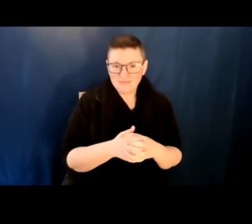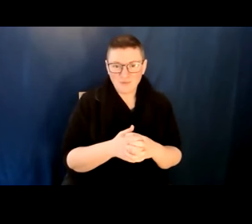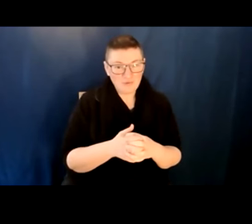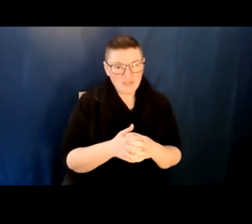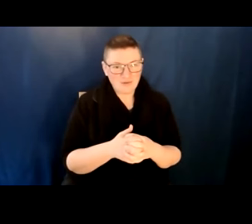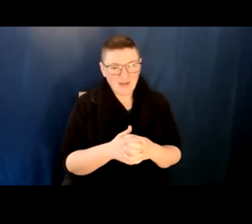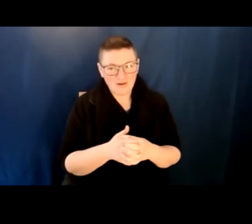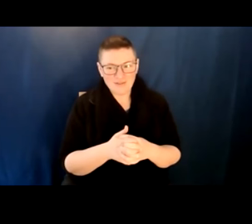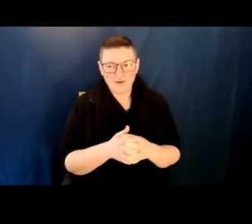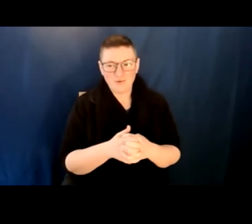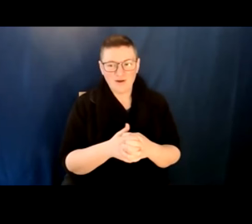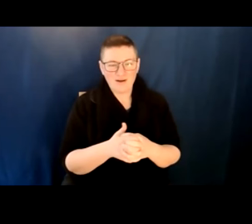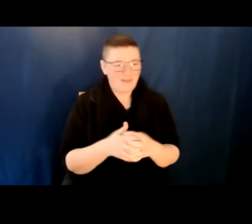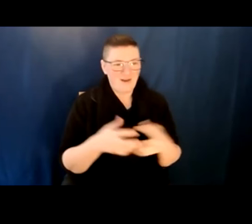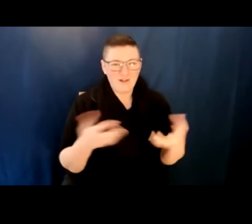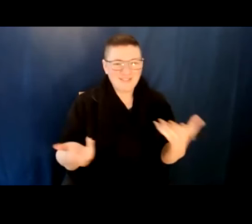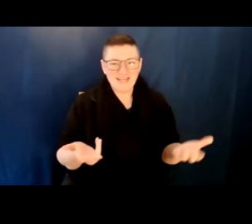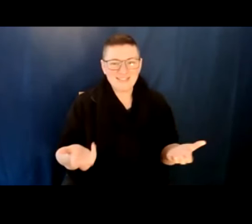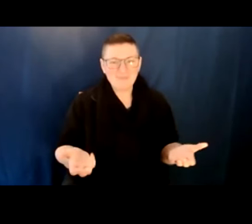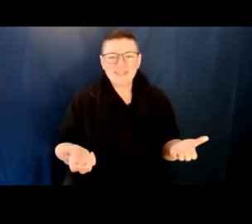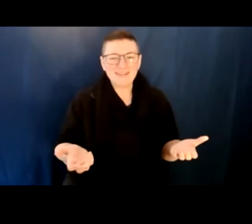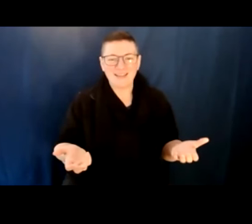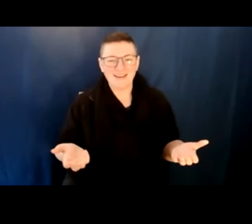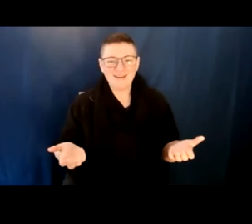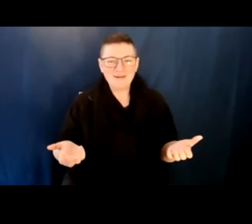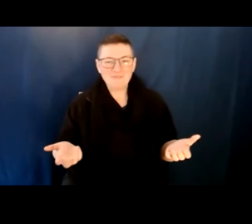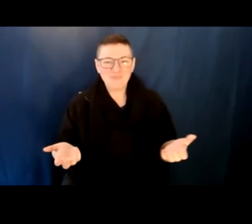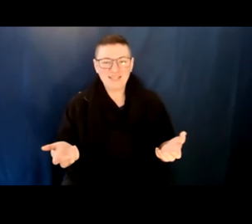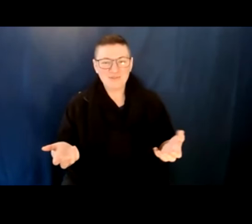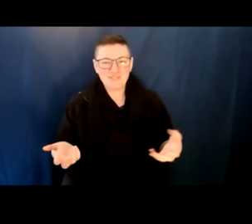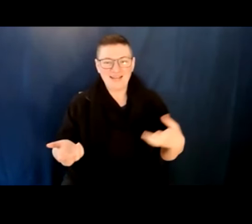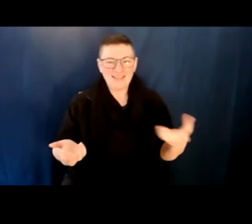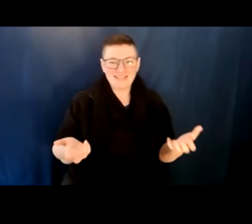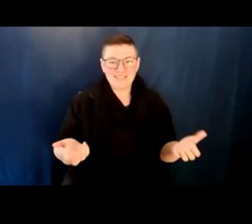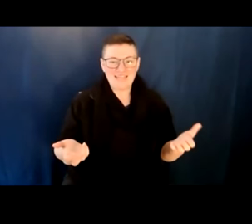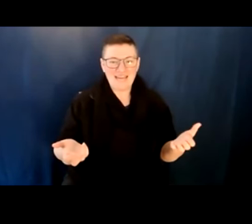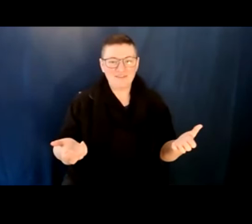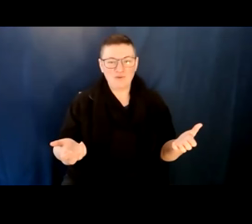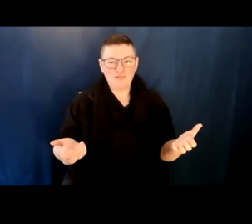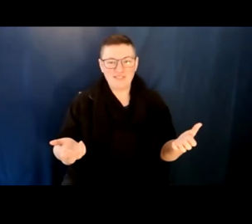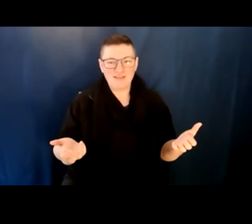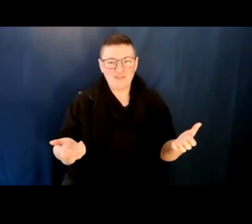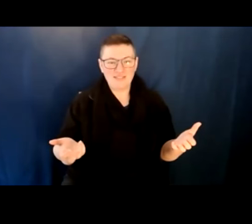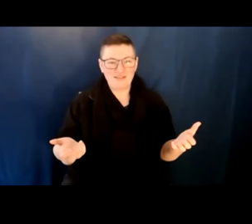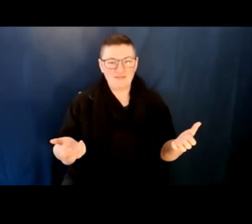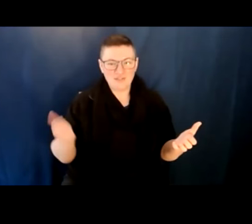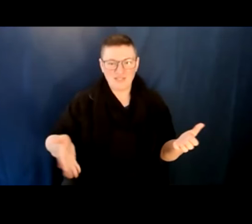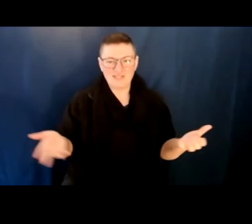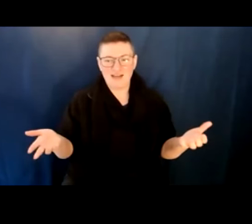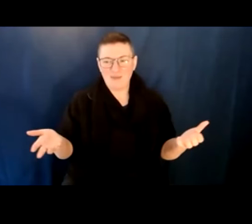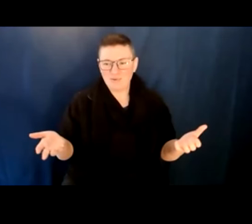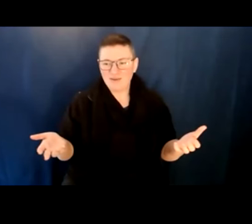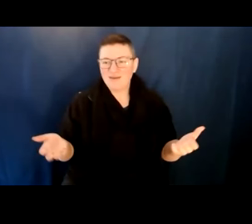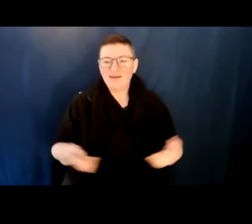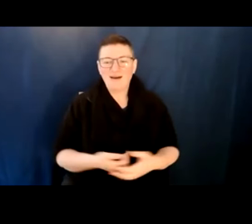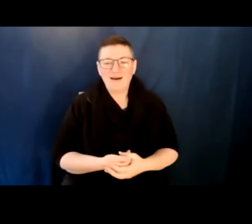sometime for one reason or another. So aren't they all in a sense limited? Like, can you say anything is sustained if it's eventually going to